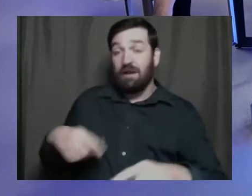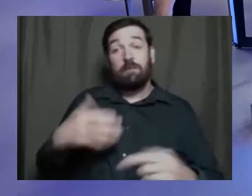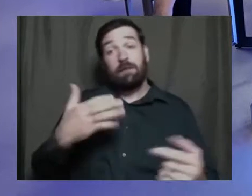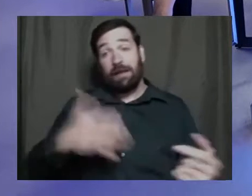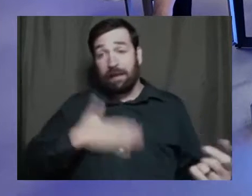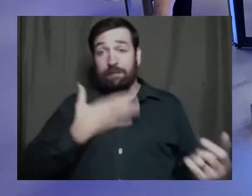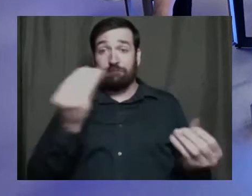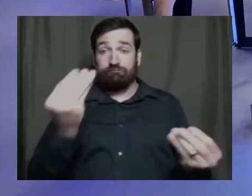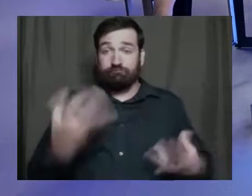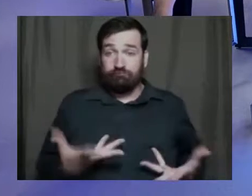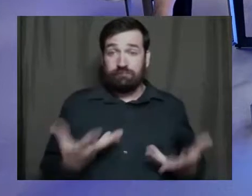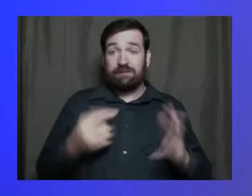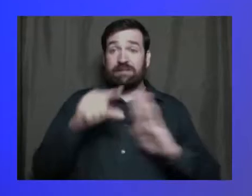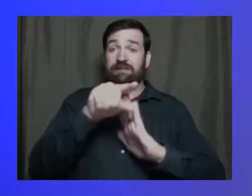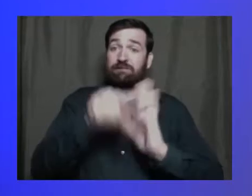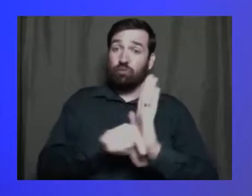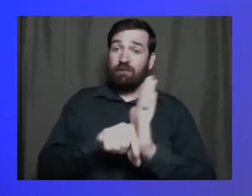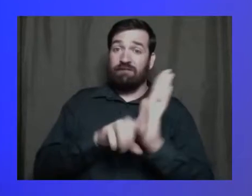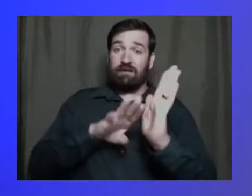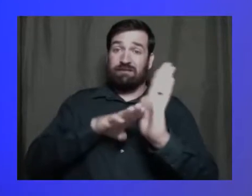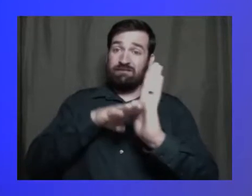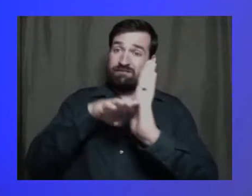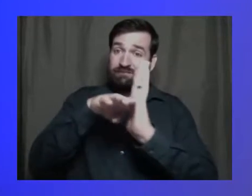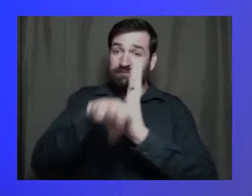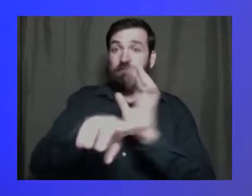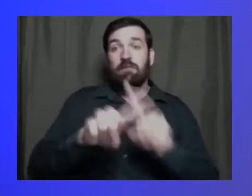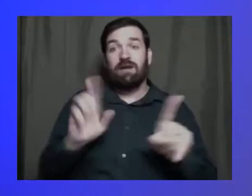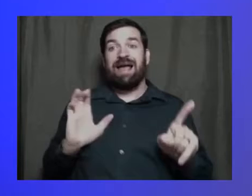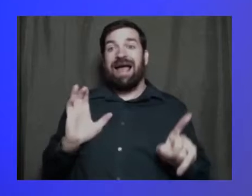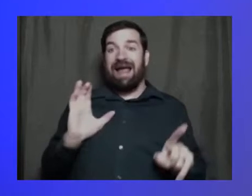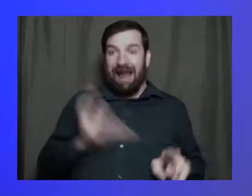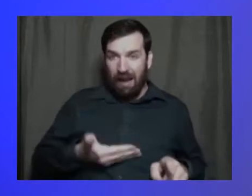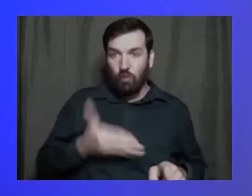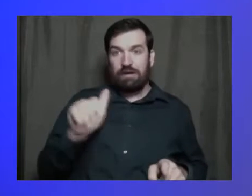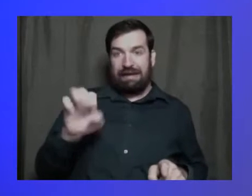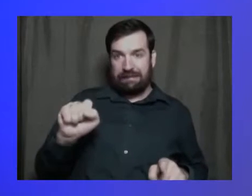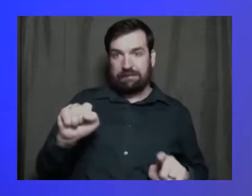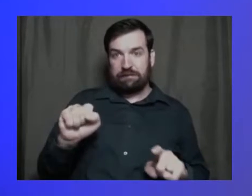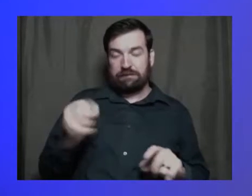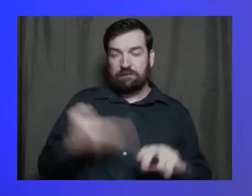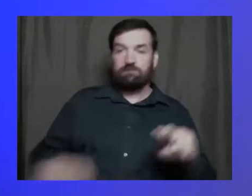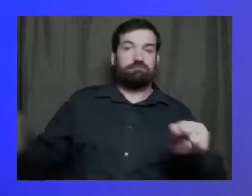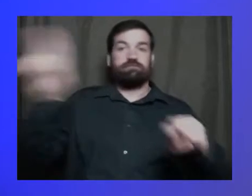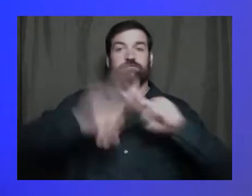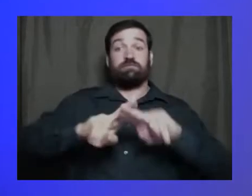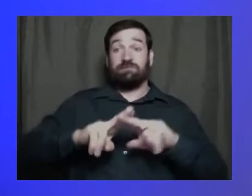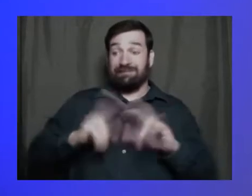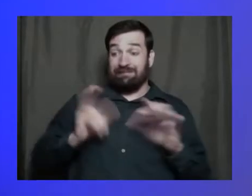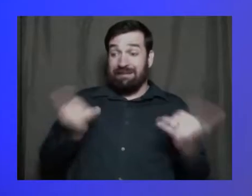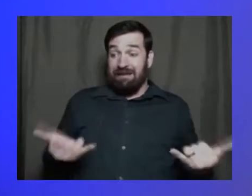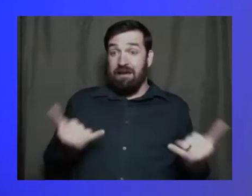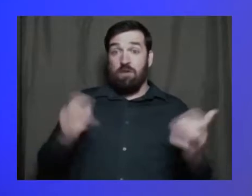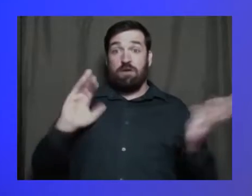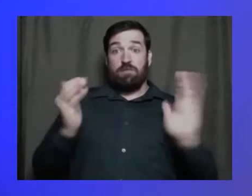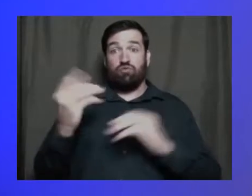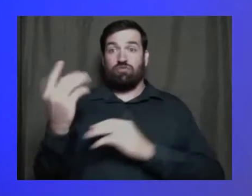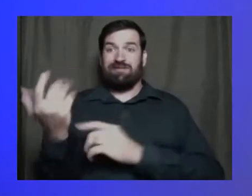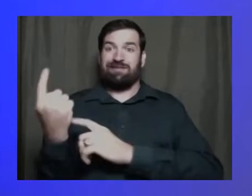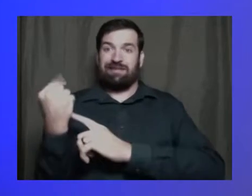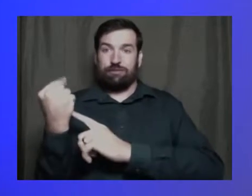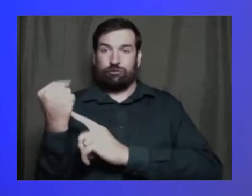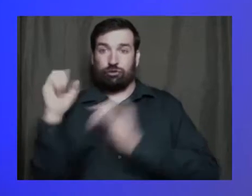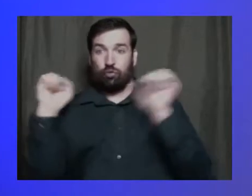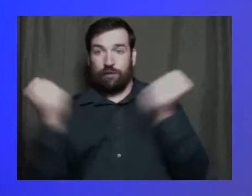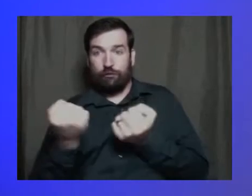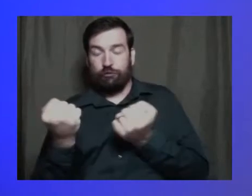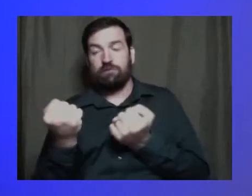cases continue to increase. And so we are now higher than we were last winter in terms of the number of kids that are hospitalized,